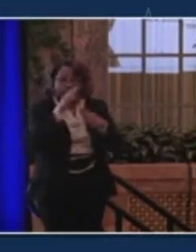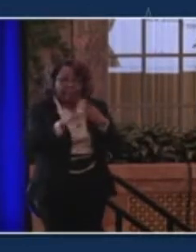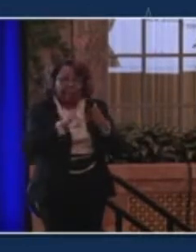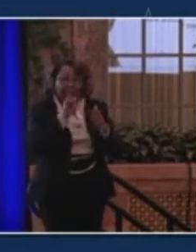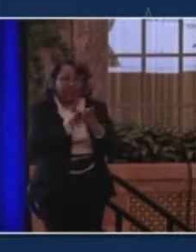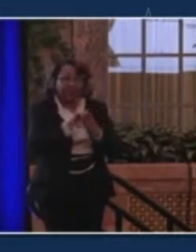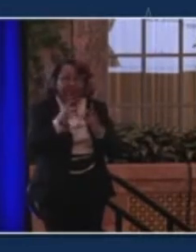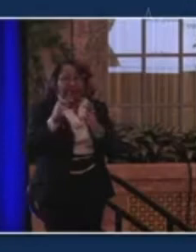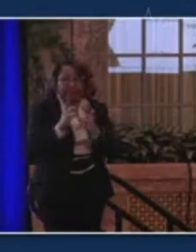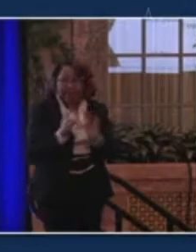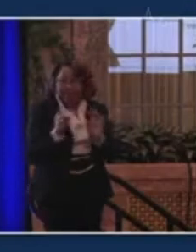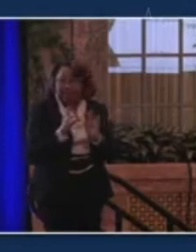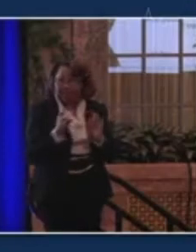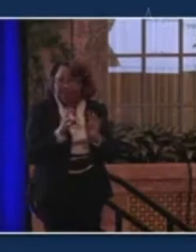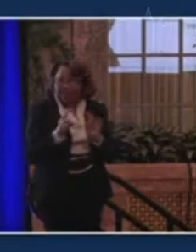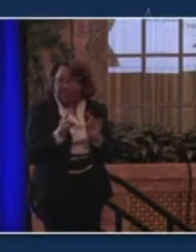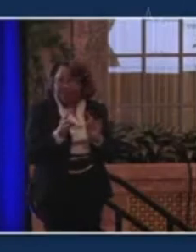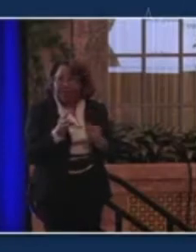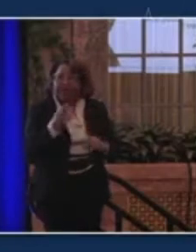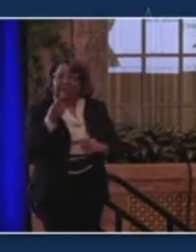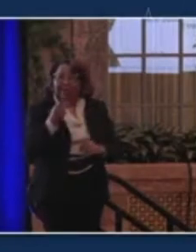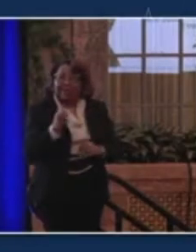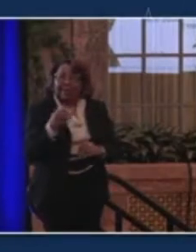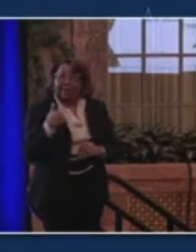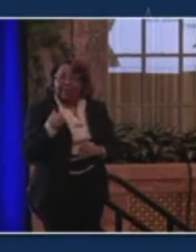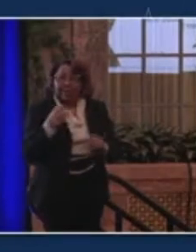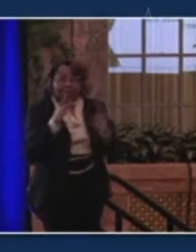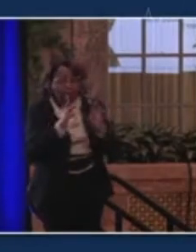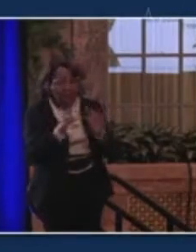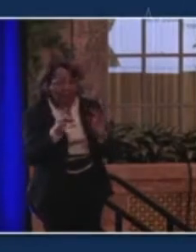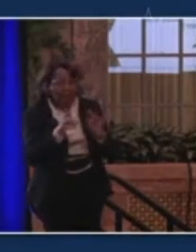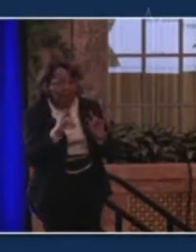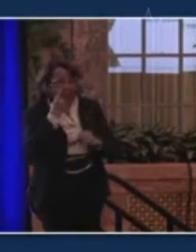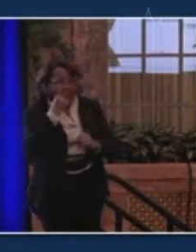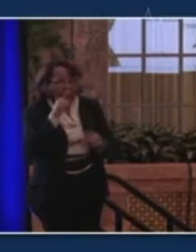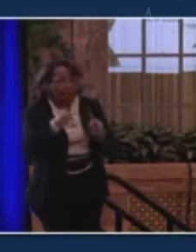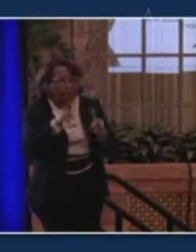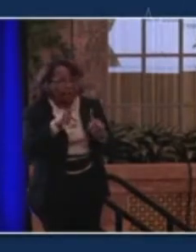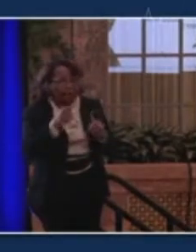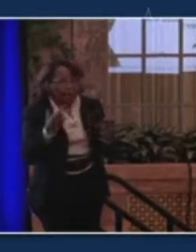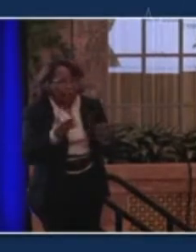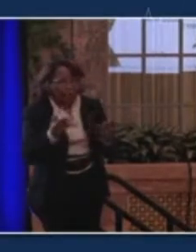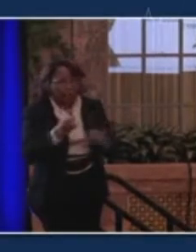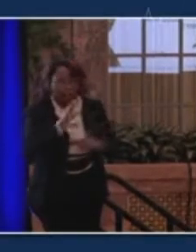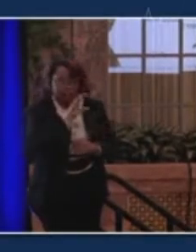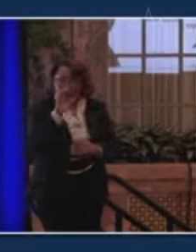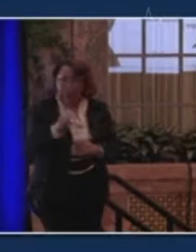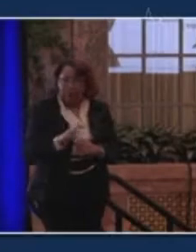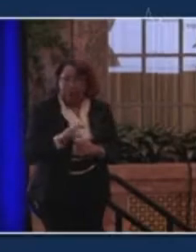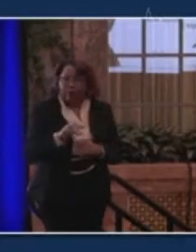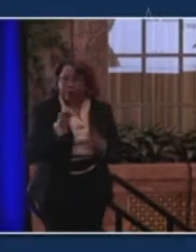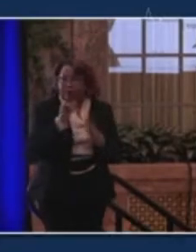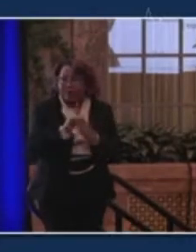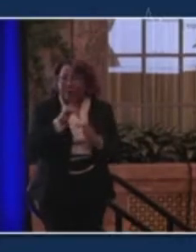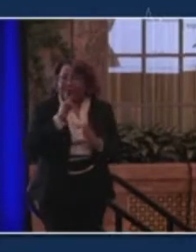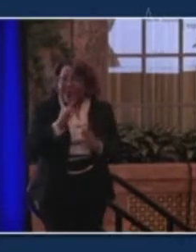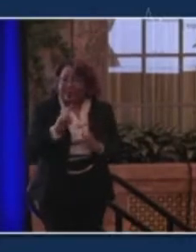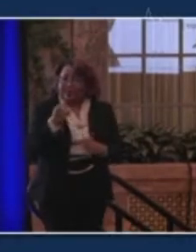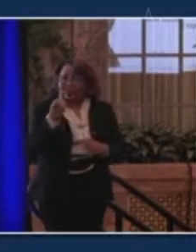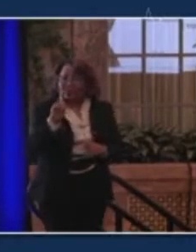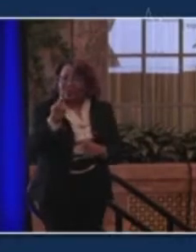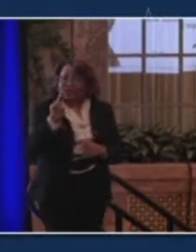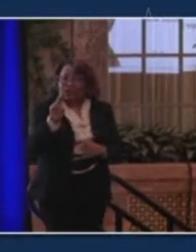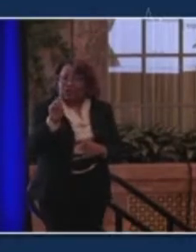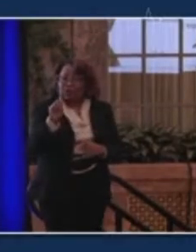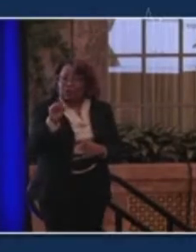legacy. He has a legacy for the people of the city of Chicago, and that is DuSable